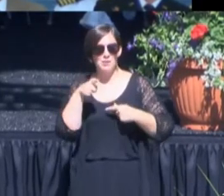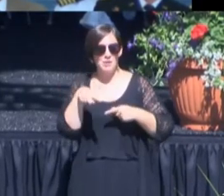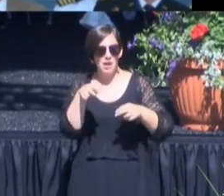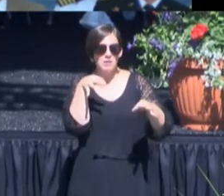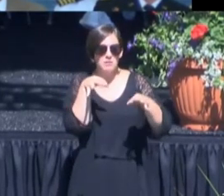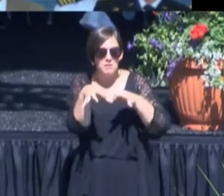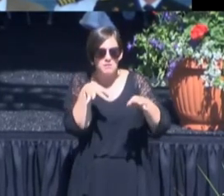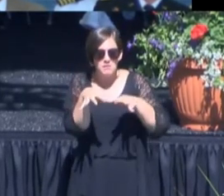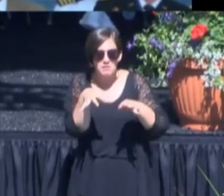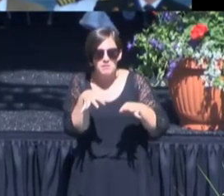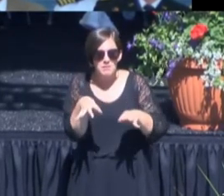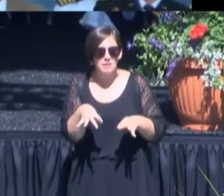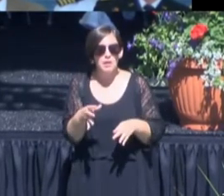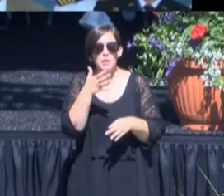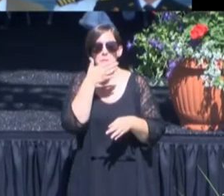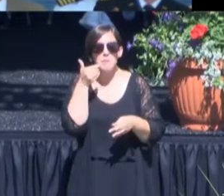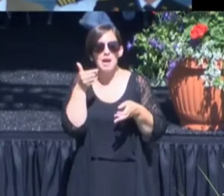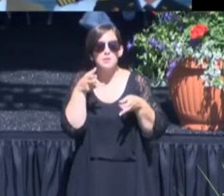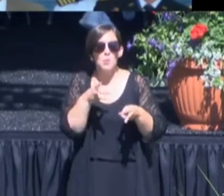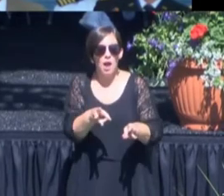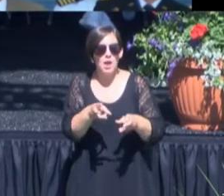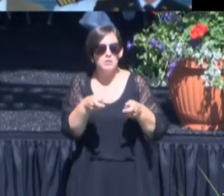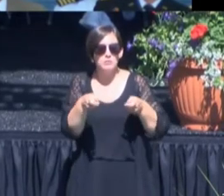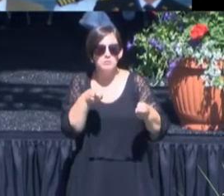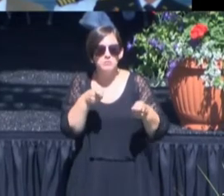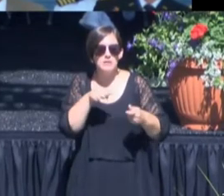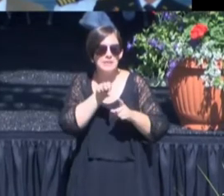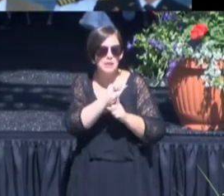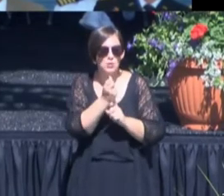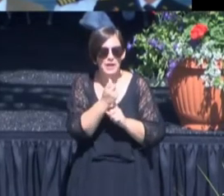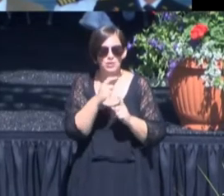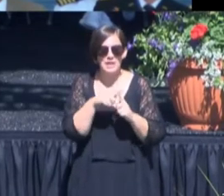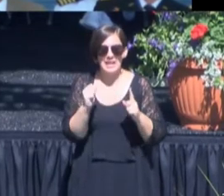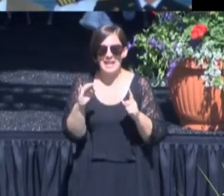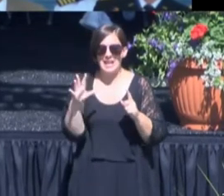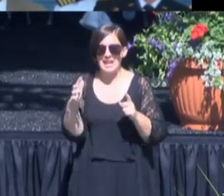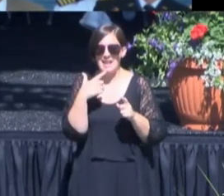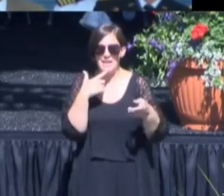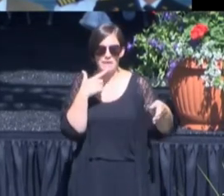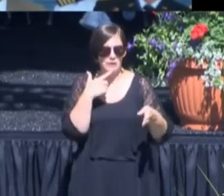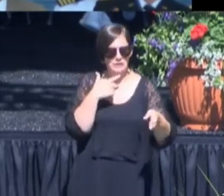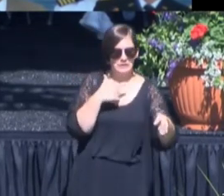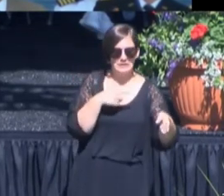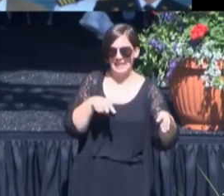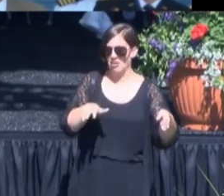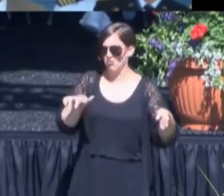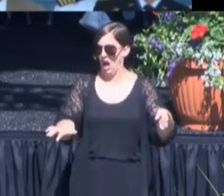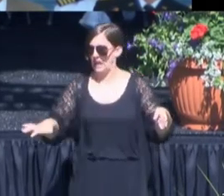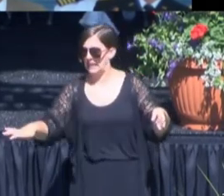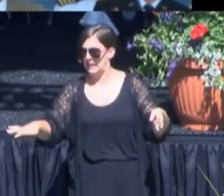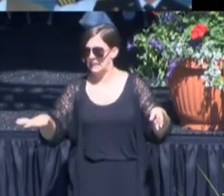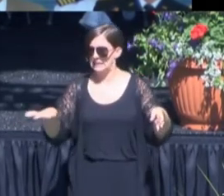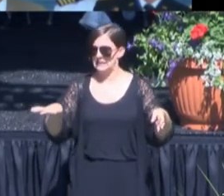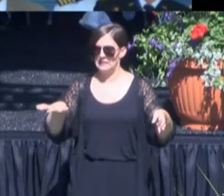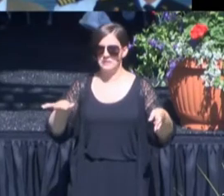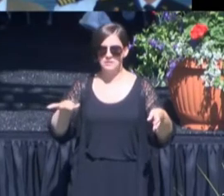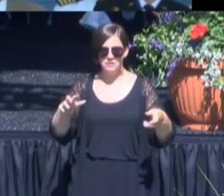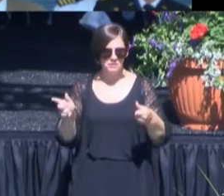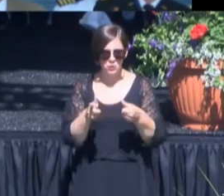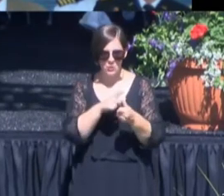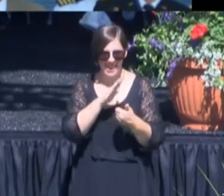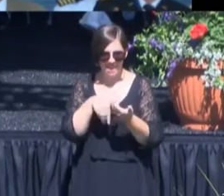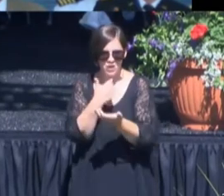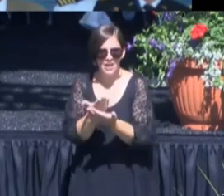the best way to deal with a situation where you're between an onshore gale and a rocky coast is never get there in the first